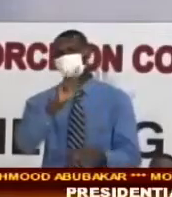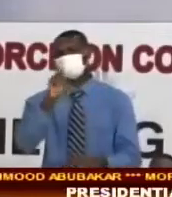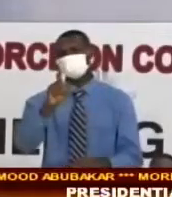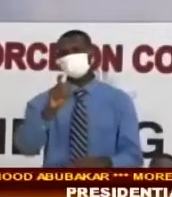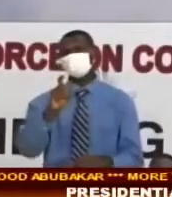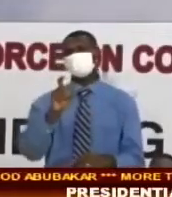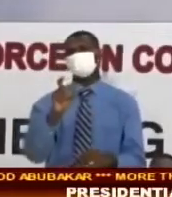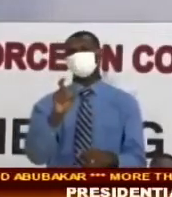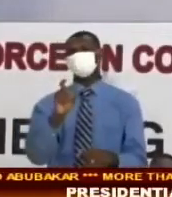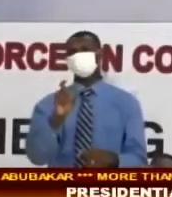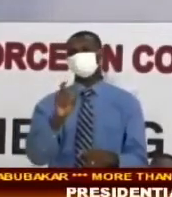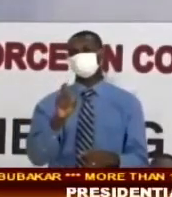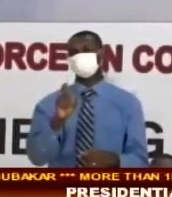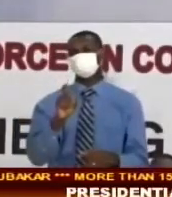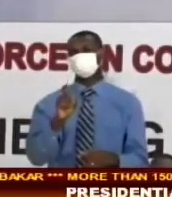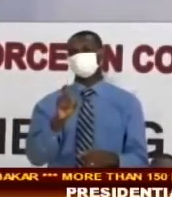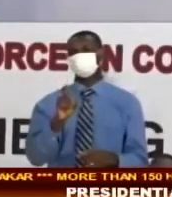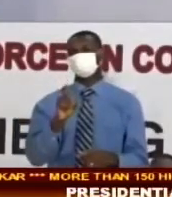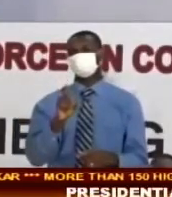asked,